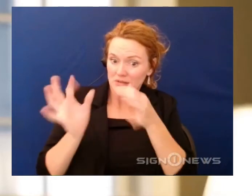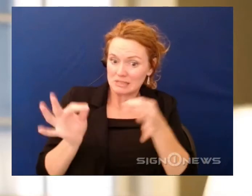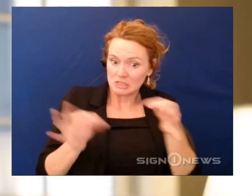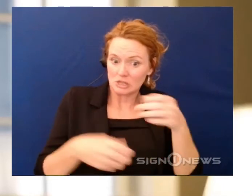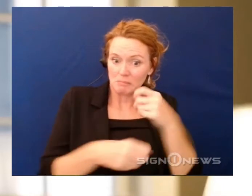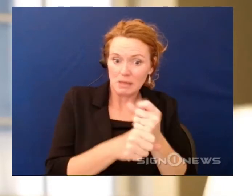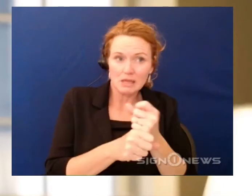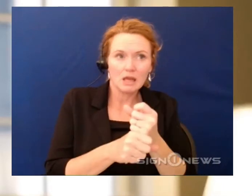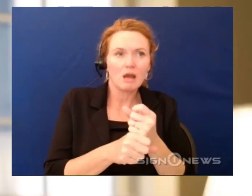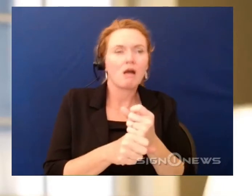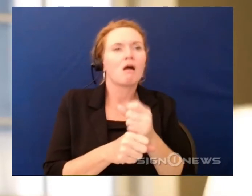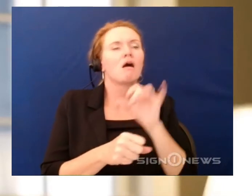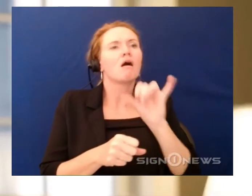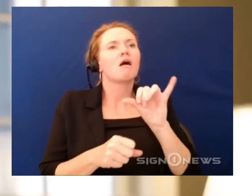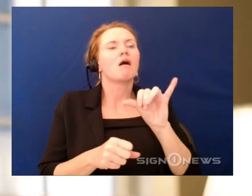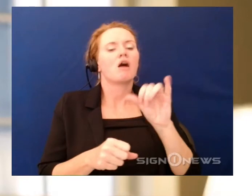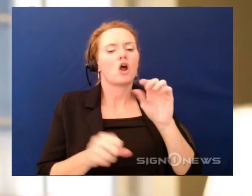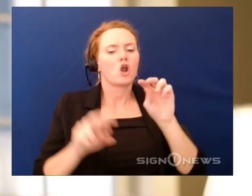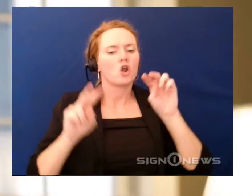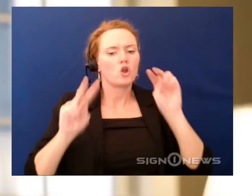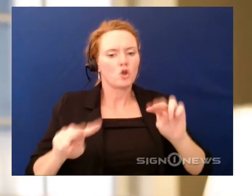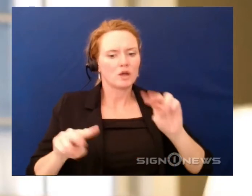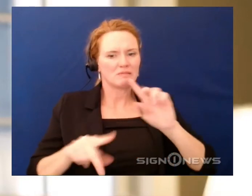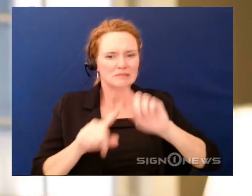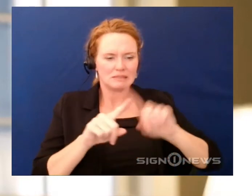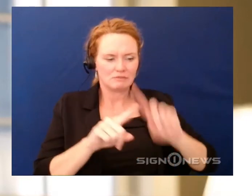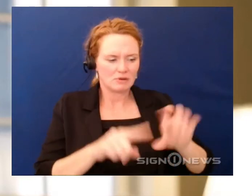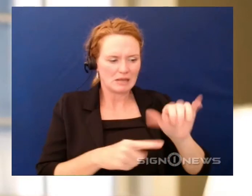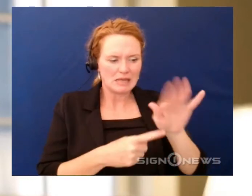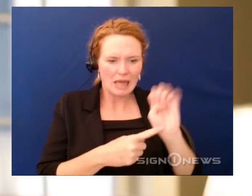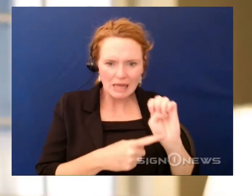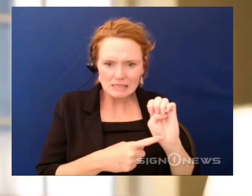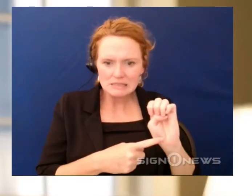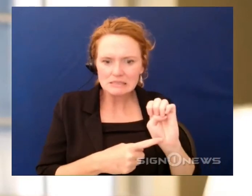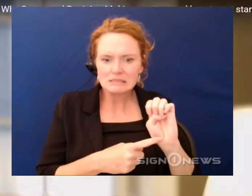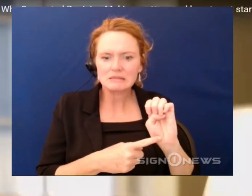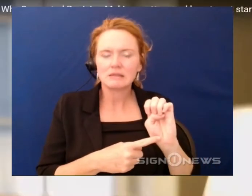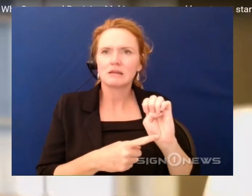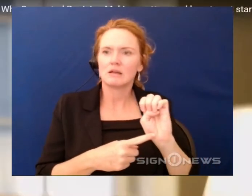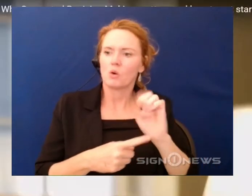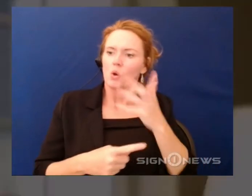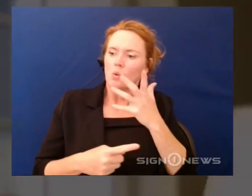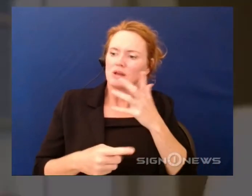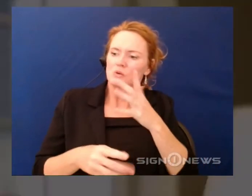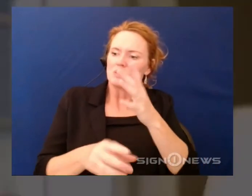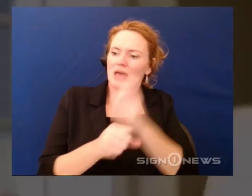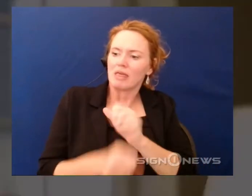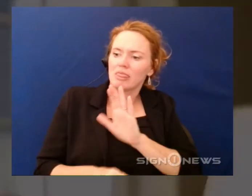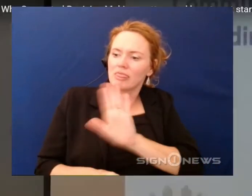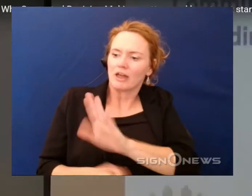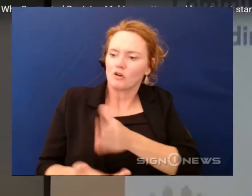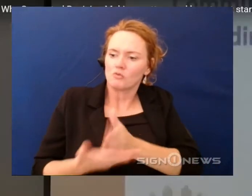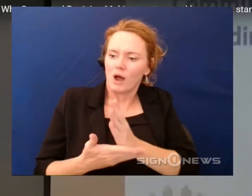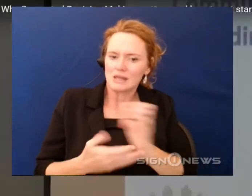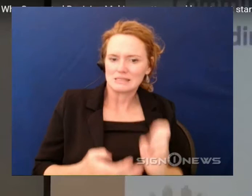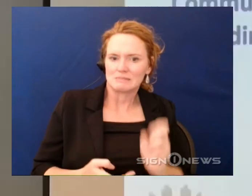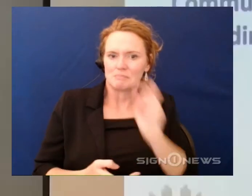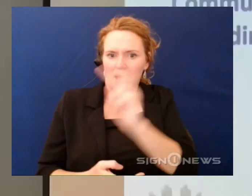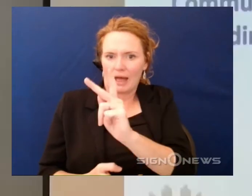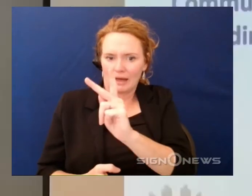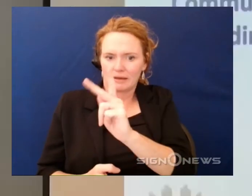looking at the cases of people who wanted to have their rights restored. Studies show that